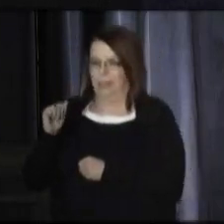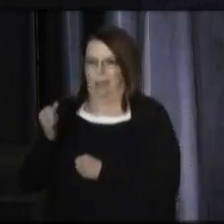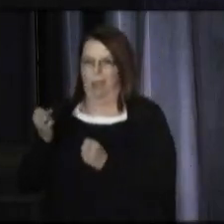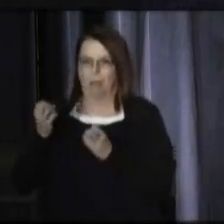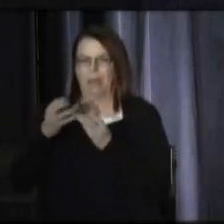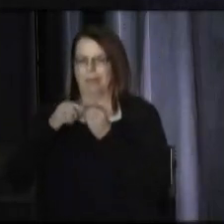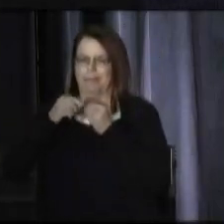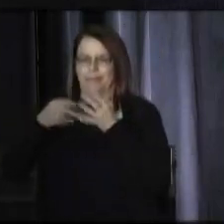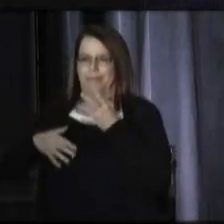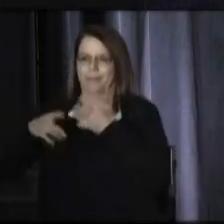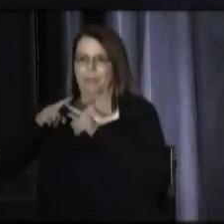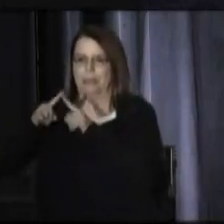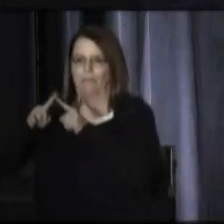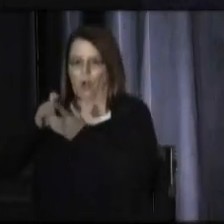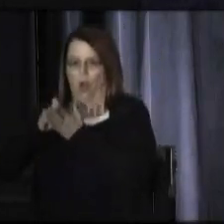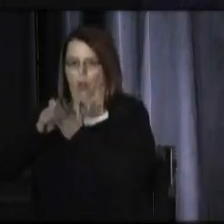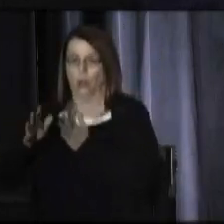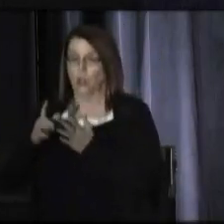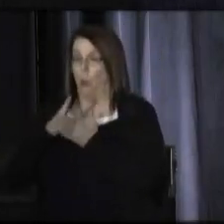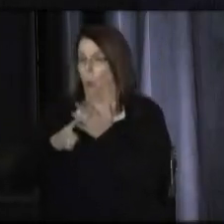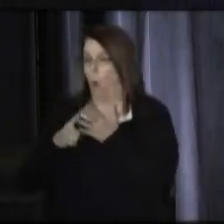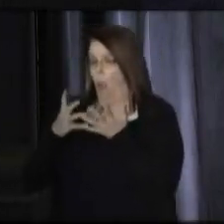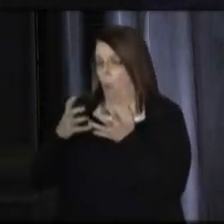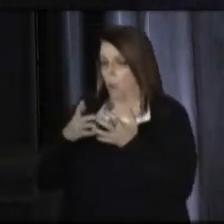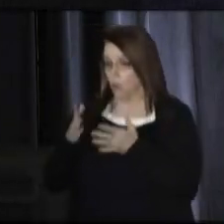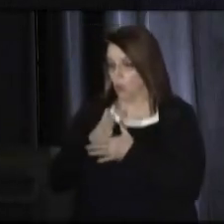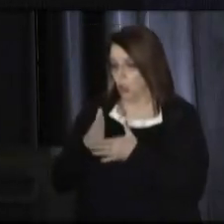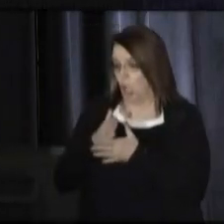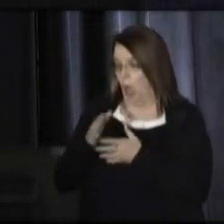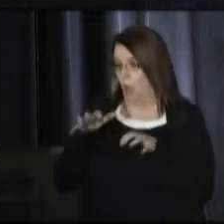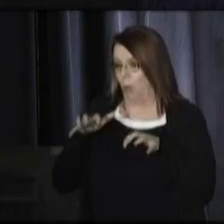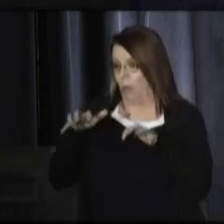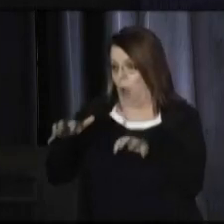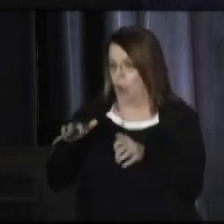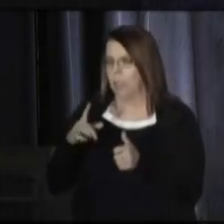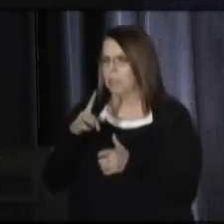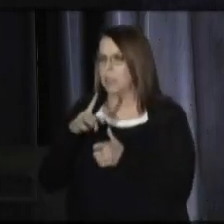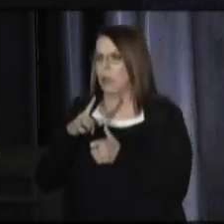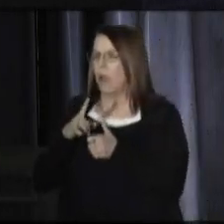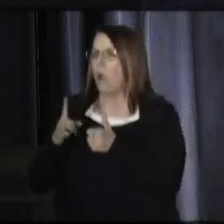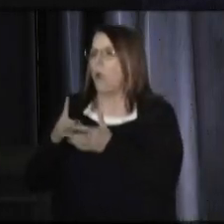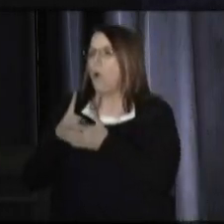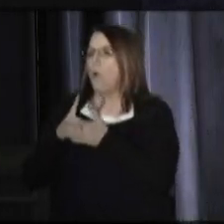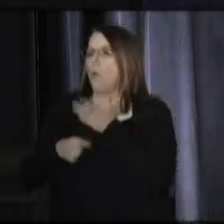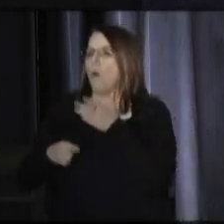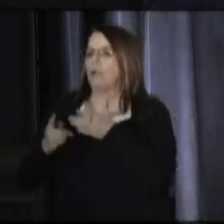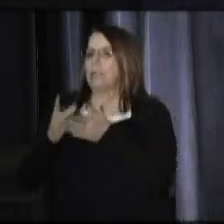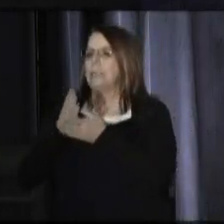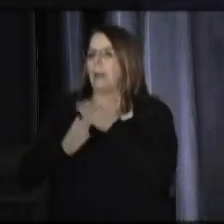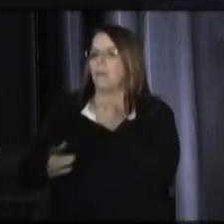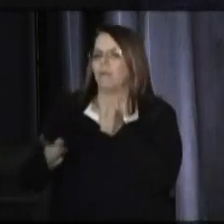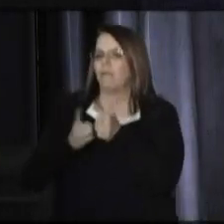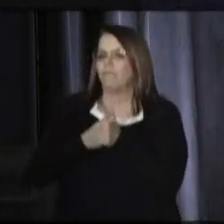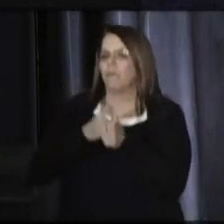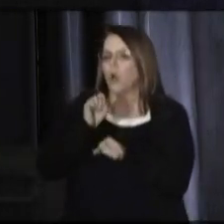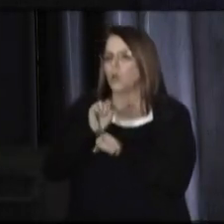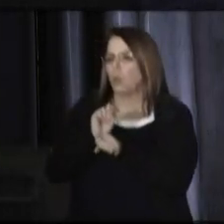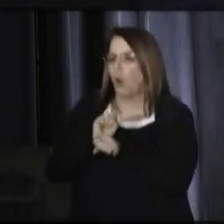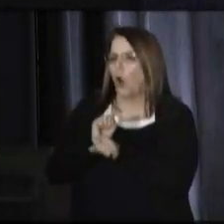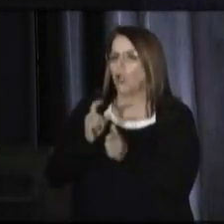as if to propose half a prayer, or to illustrate the best way to answer a dead king is to drop